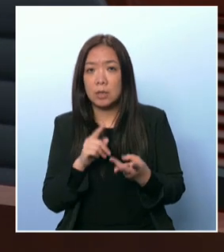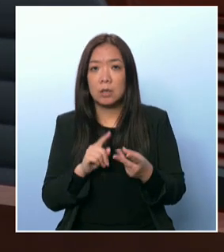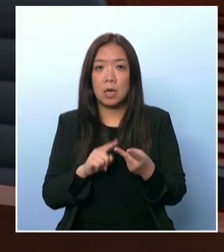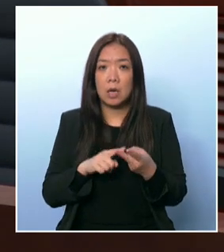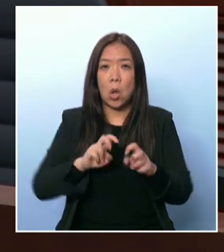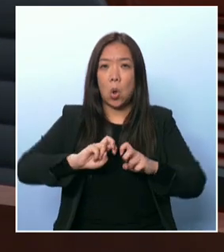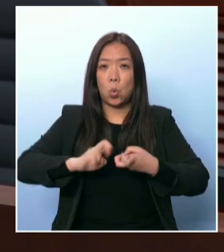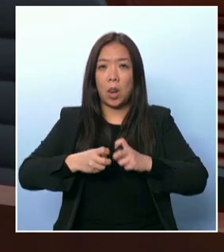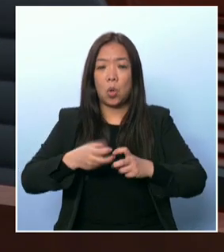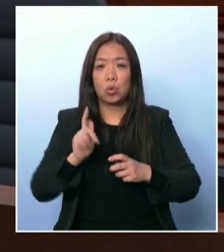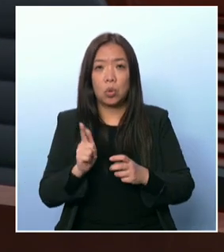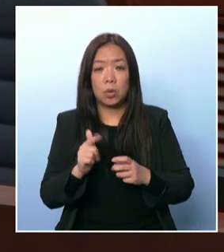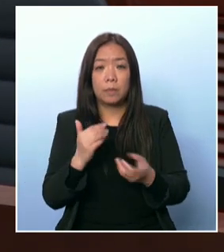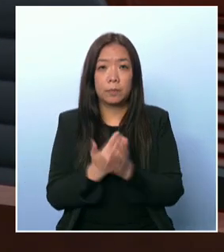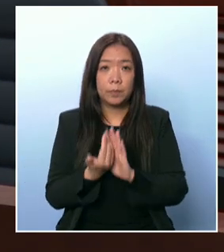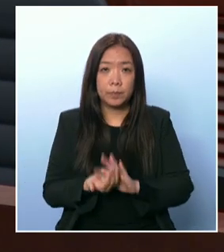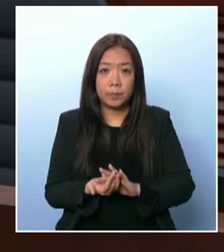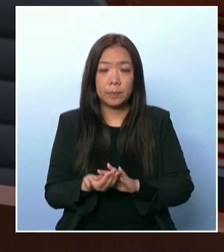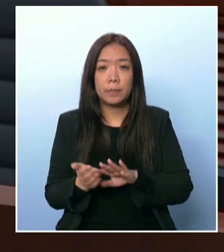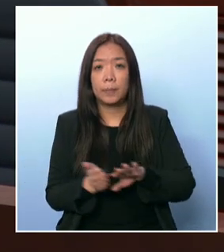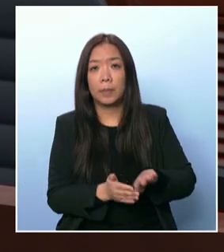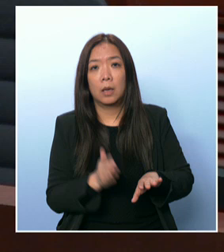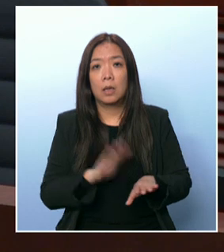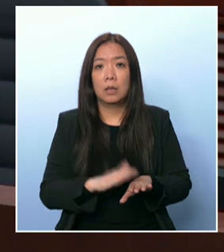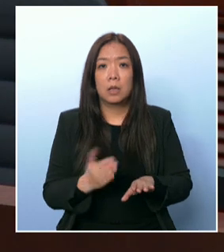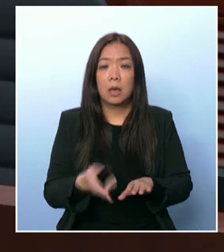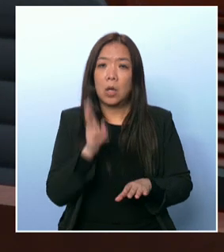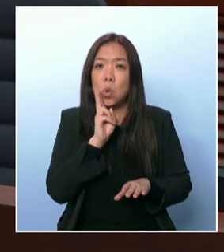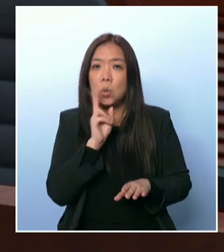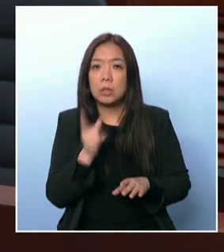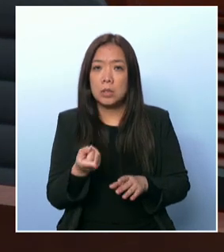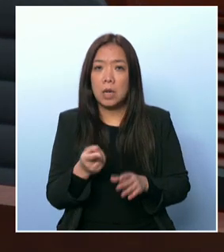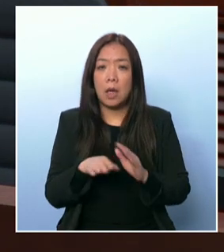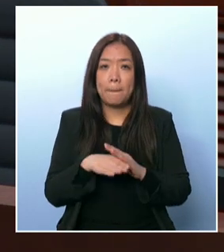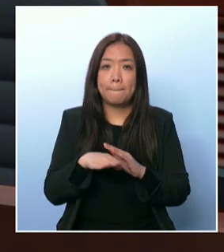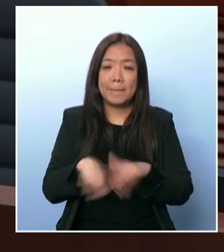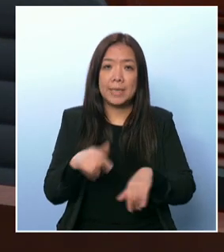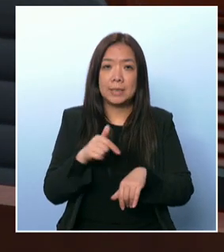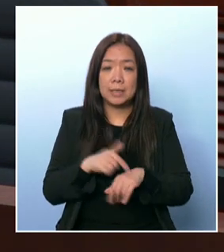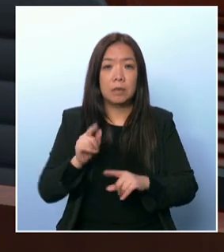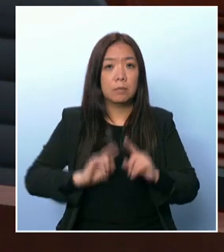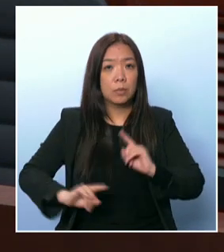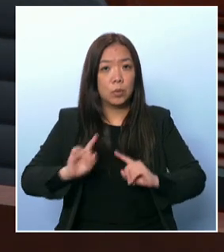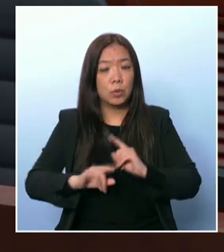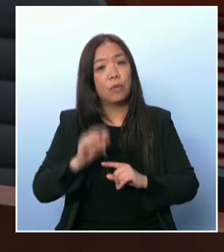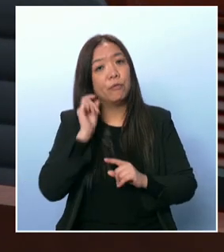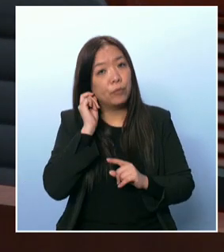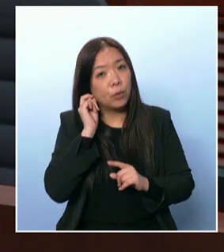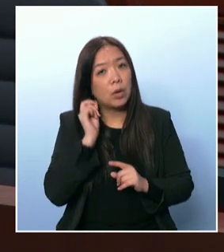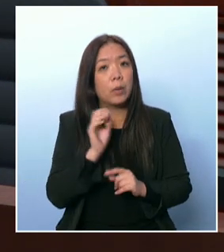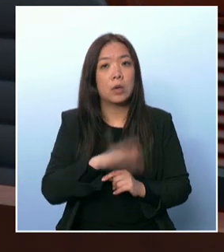to chronic diseases, for example, stroke care, musculoskeletal pain management, and cancer palliative care.